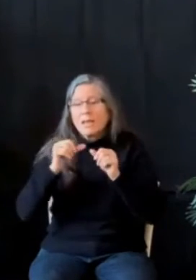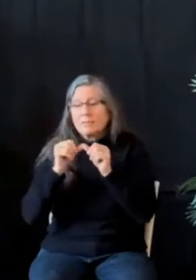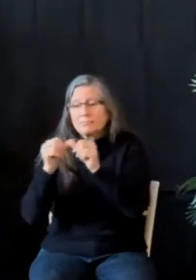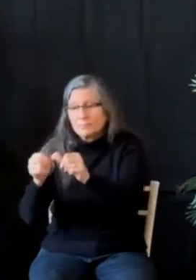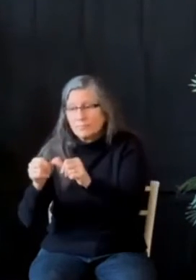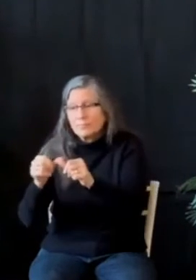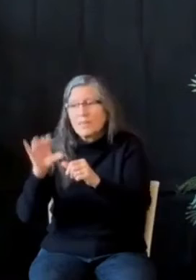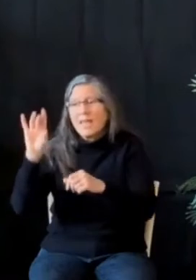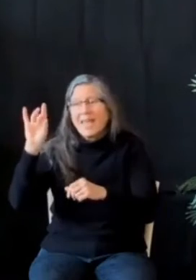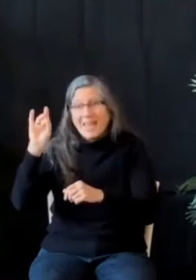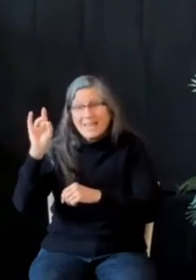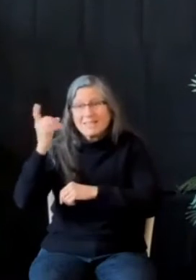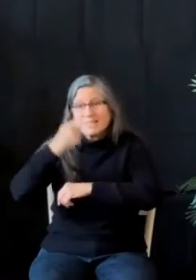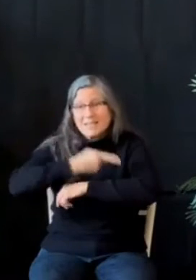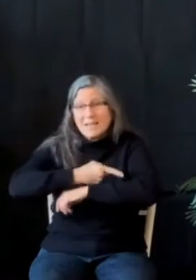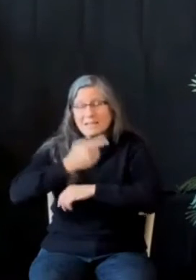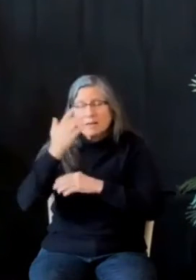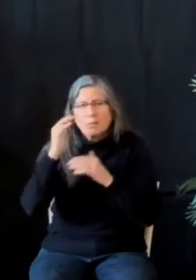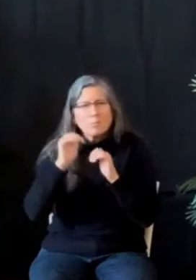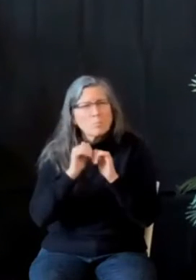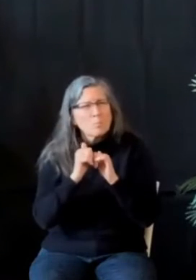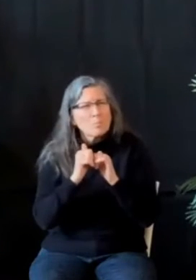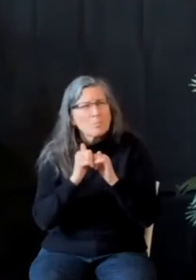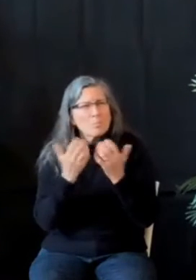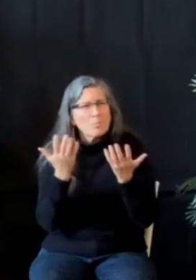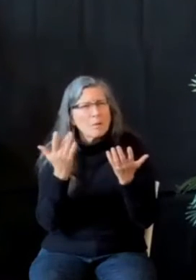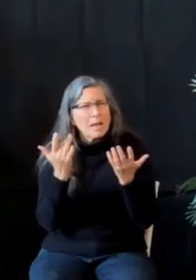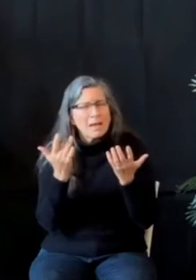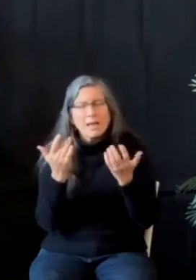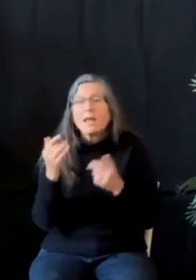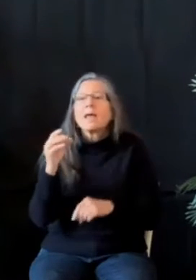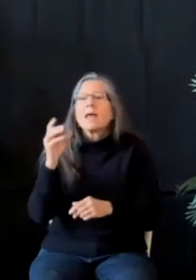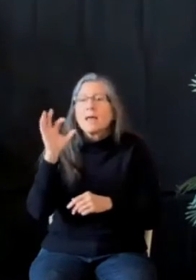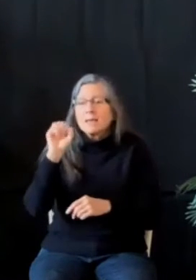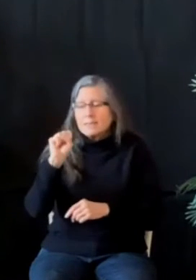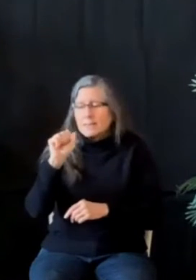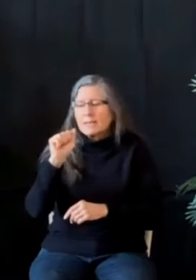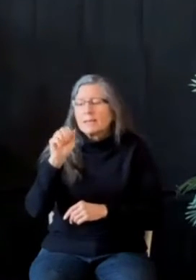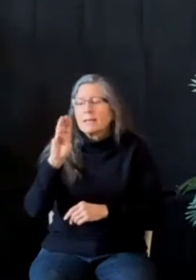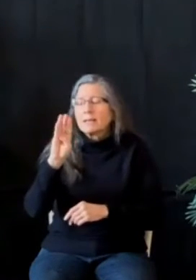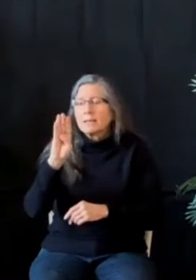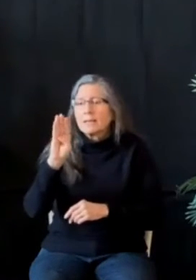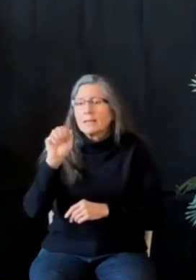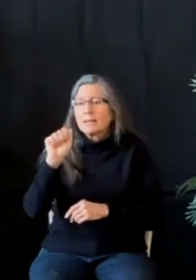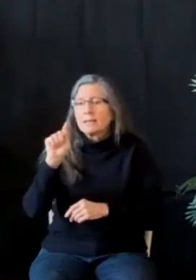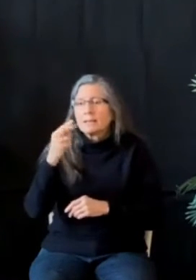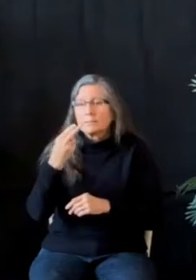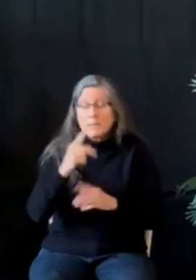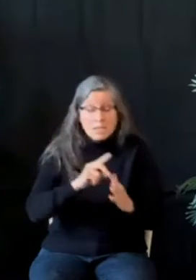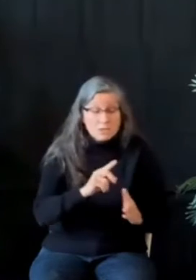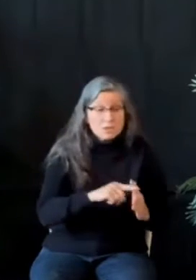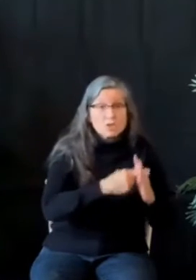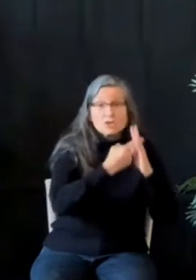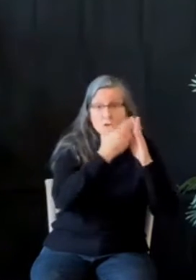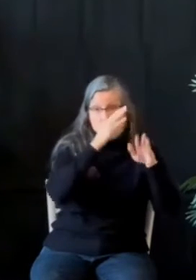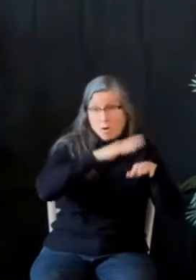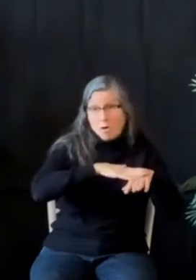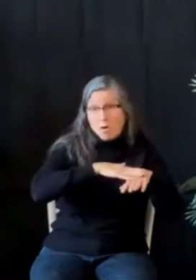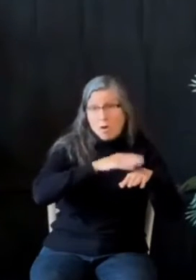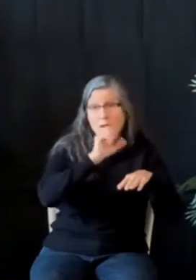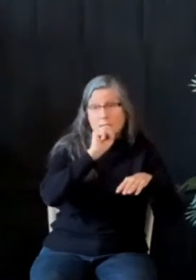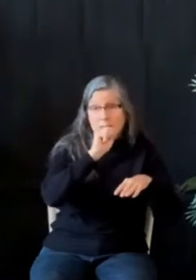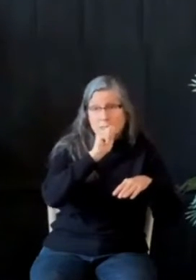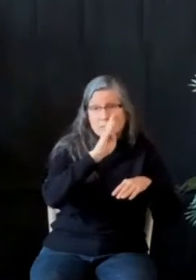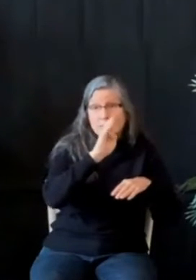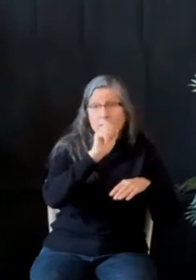And you say, well, how come? Sabbath. Because it started on a Sabbath and it ended on a Sabbath, but it was a high Sabbath, so there was an extra day